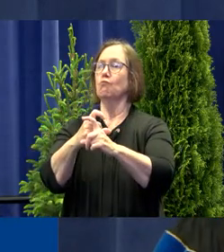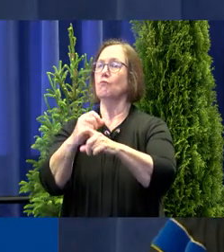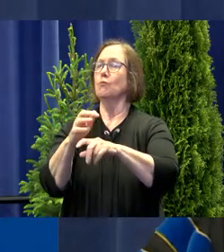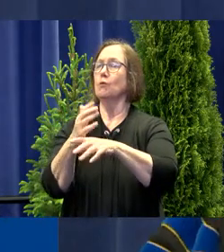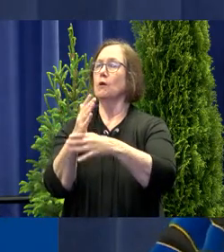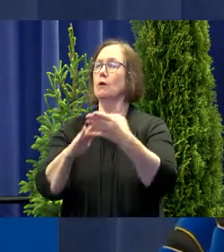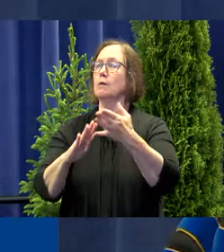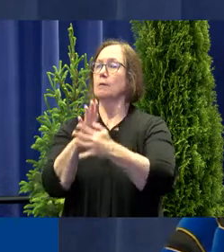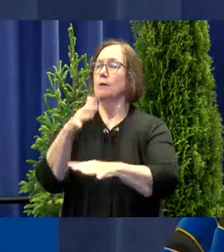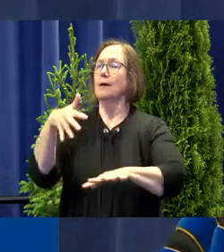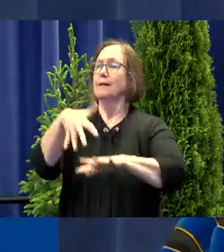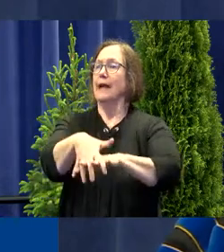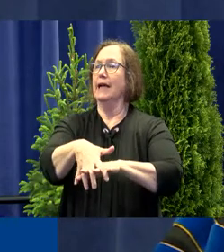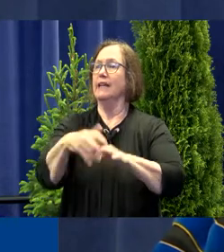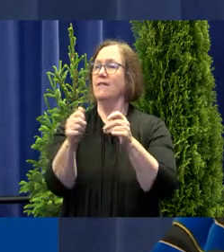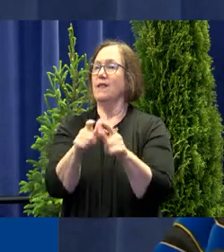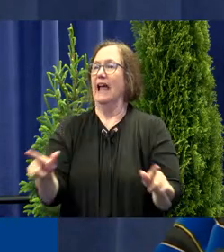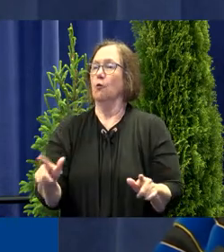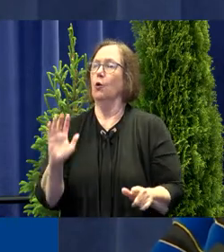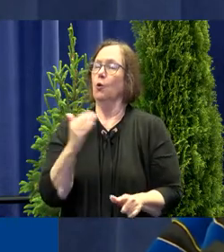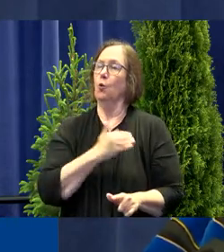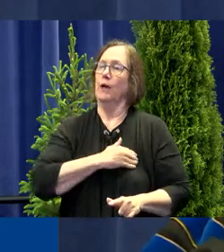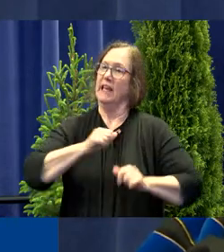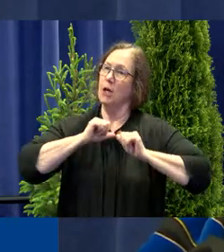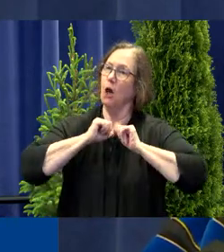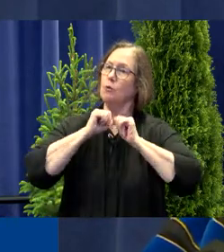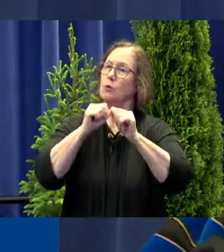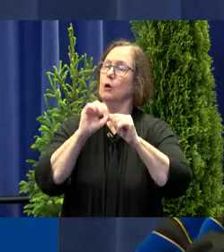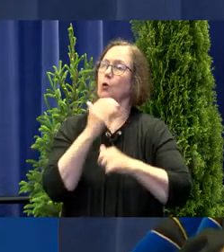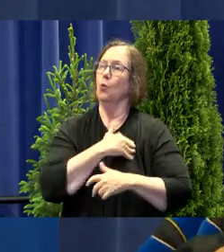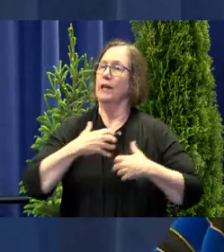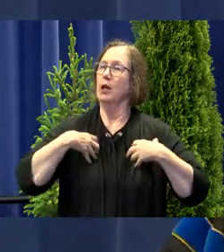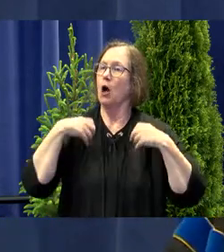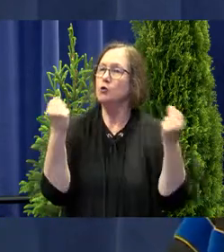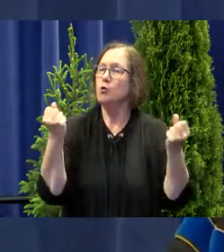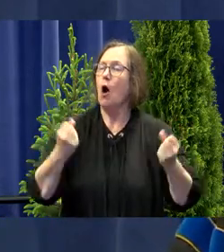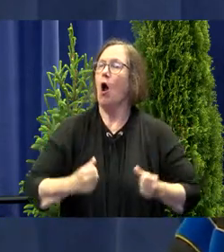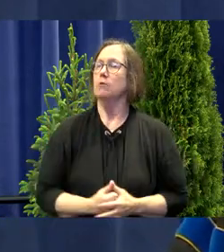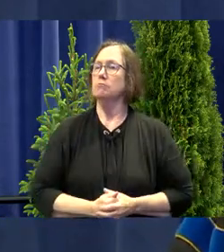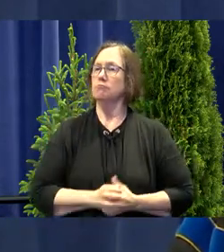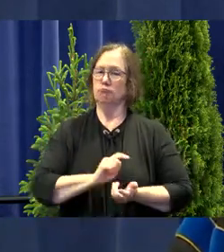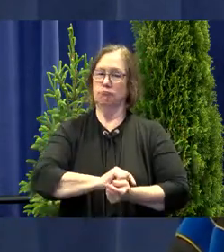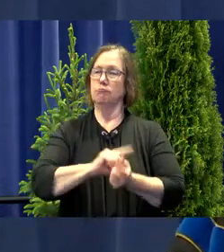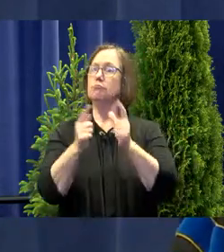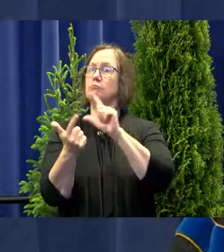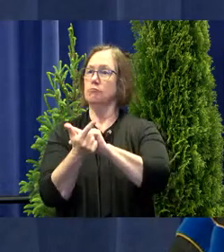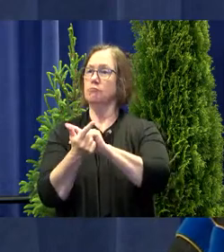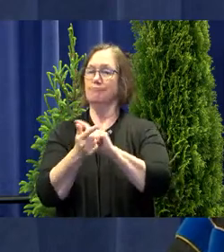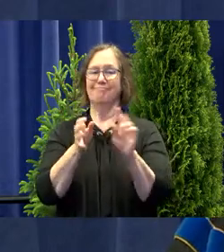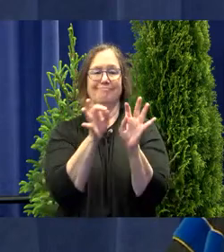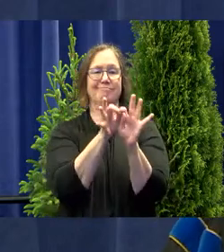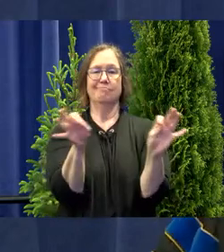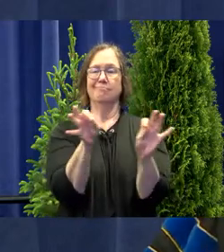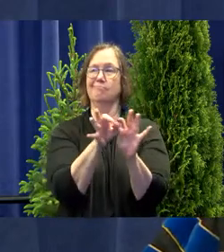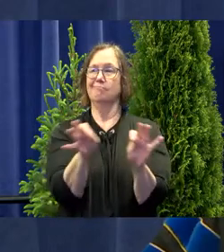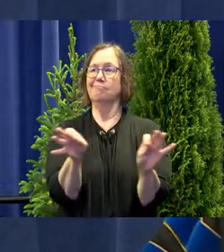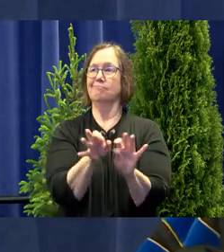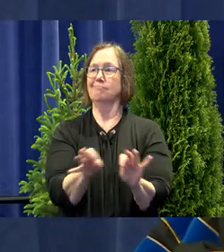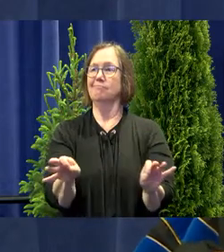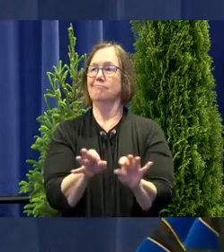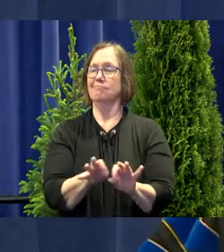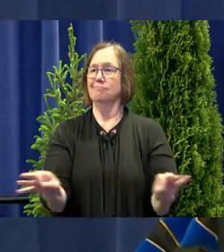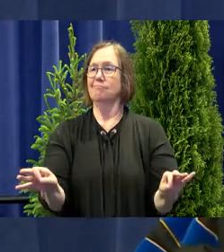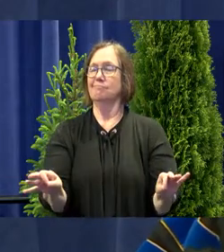We are resilient. We are strong. Oki nixokoax, itami tatsiks ki existiko,